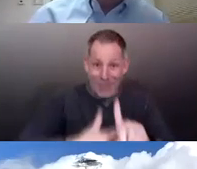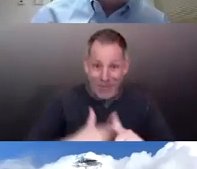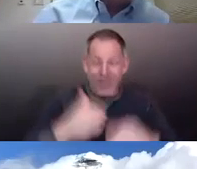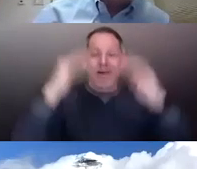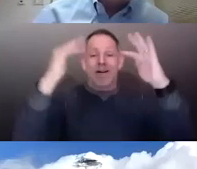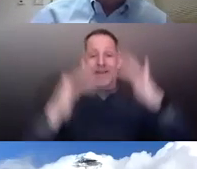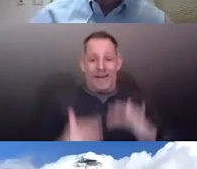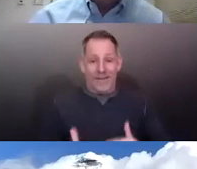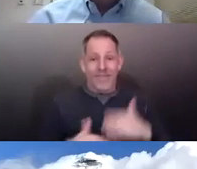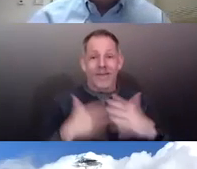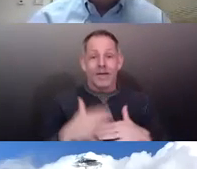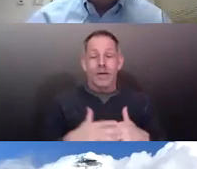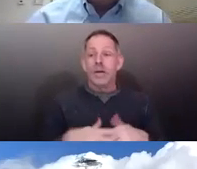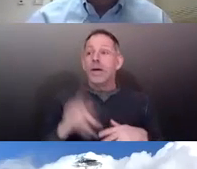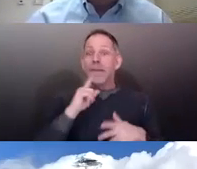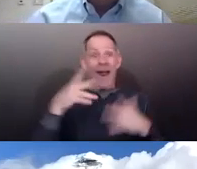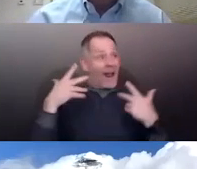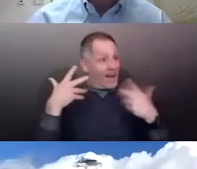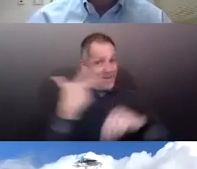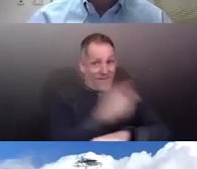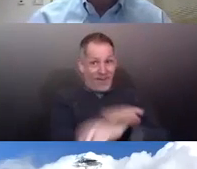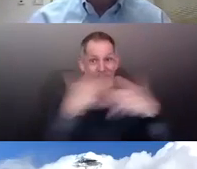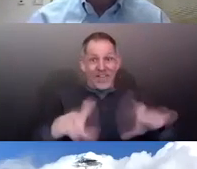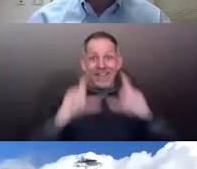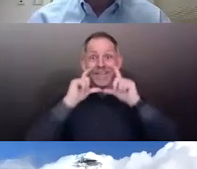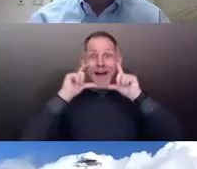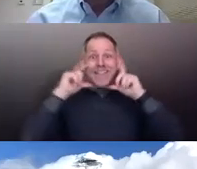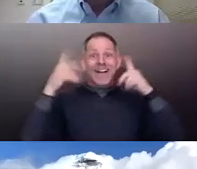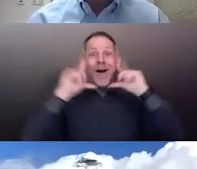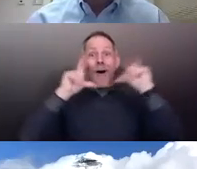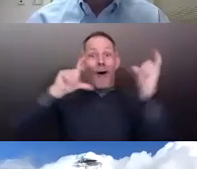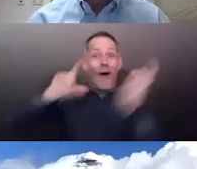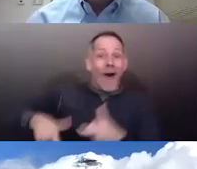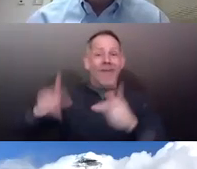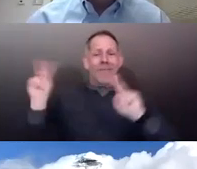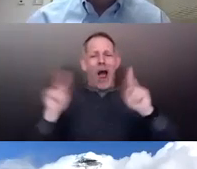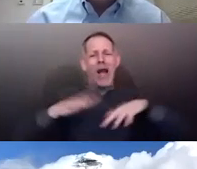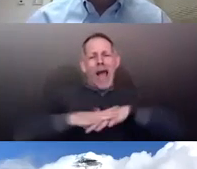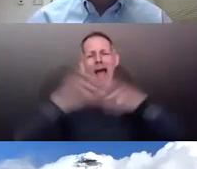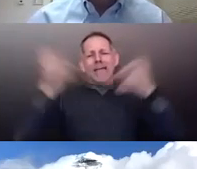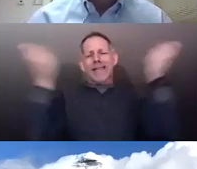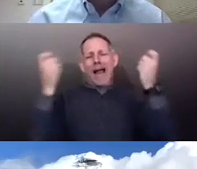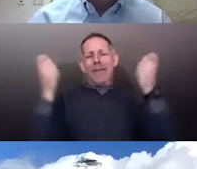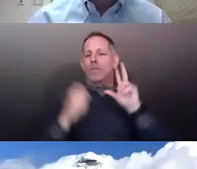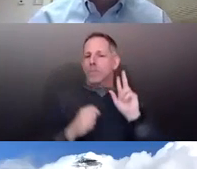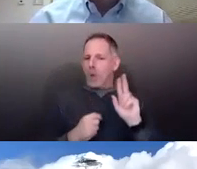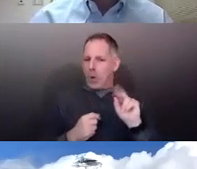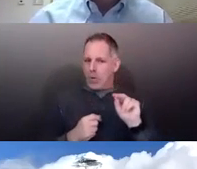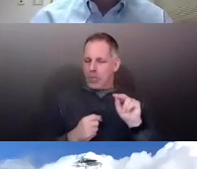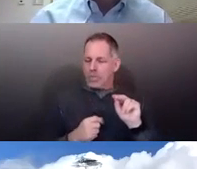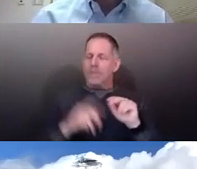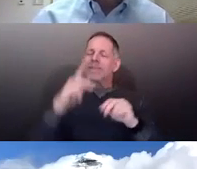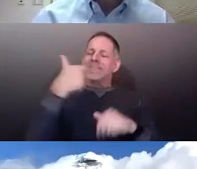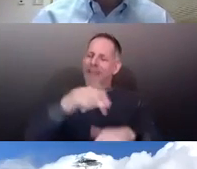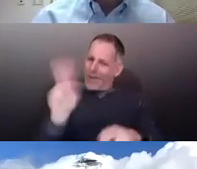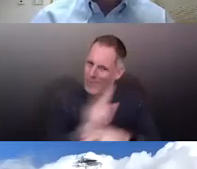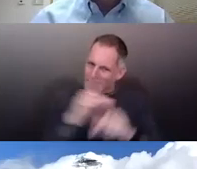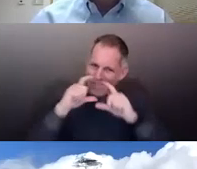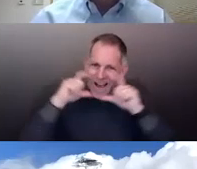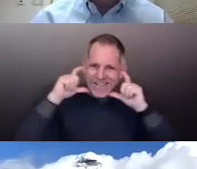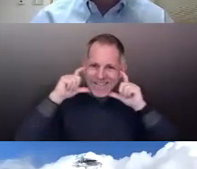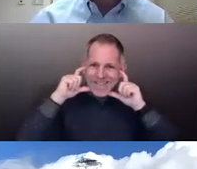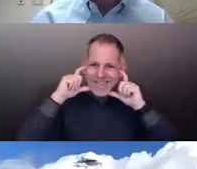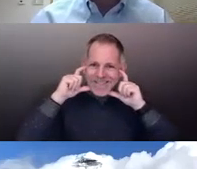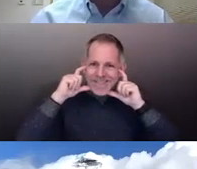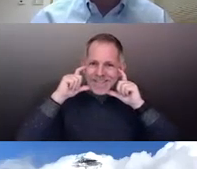and go back to the recommended prevention measures that we've been talking about. And that's going to last until further notice, but likely up